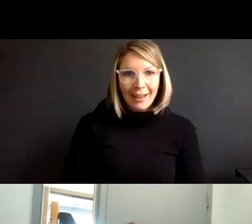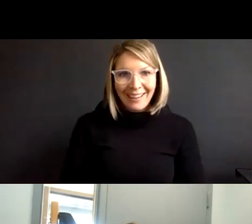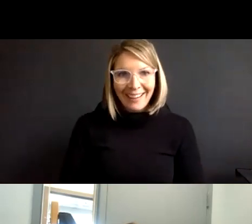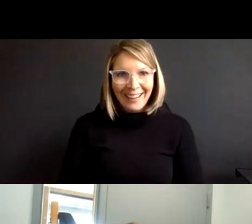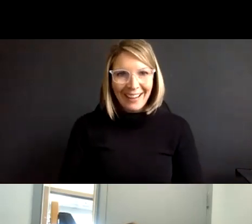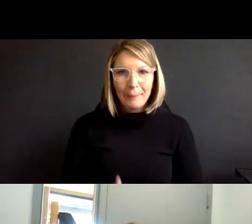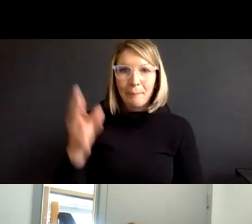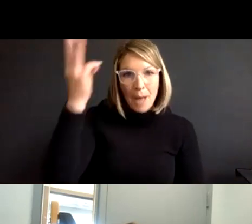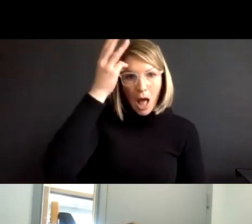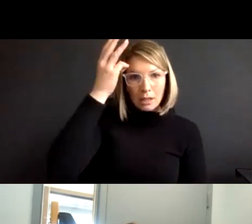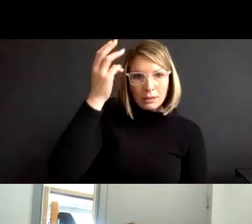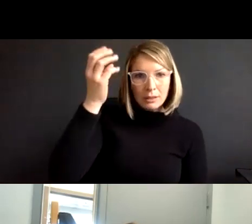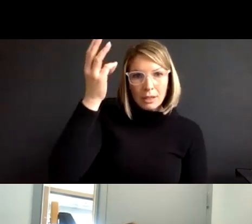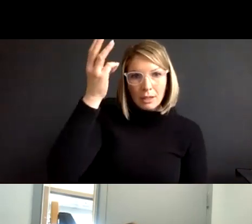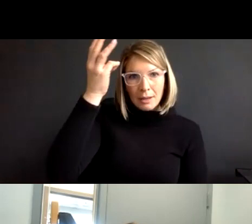Miles?